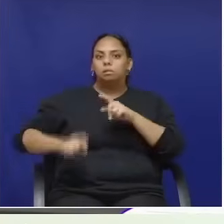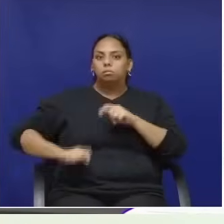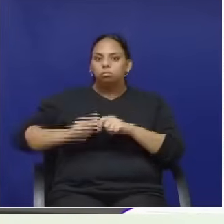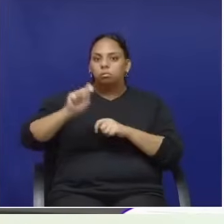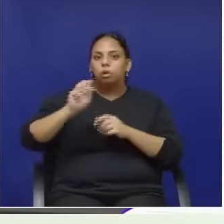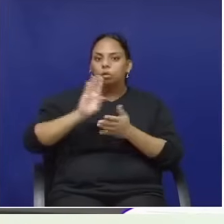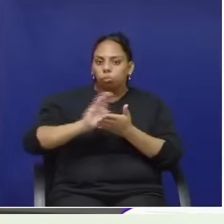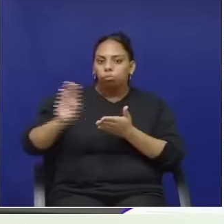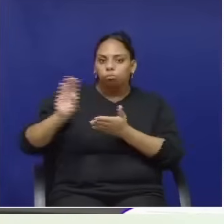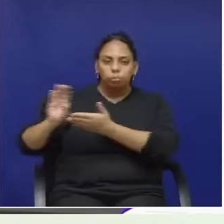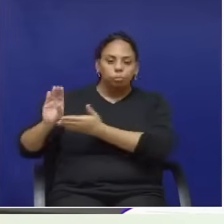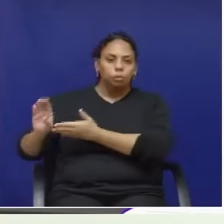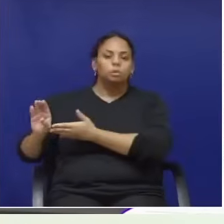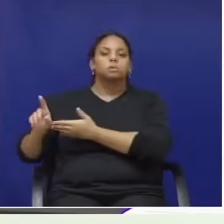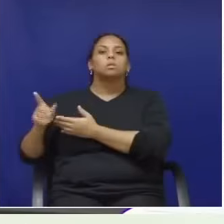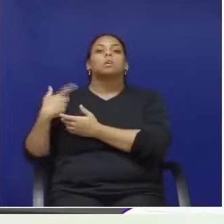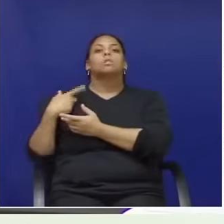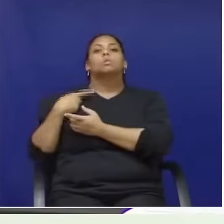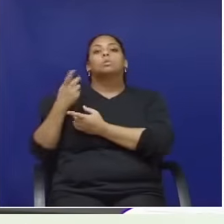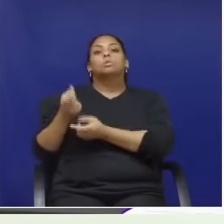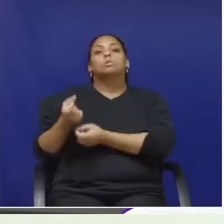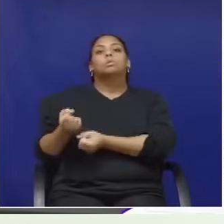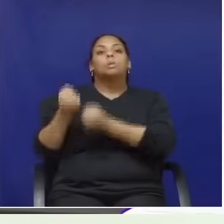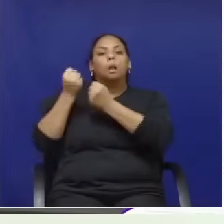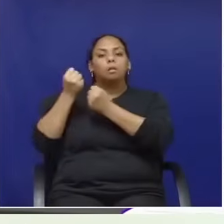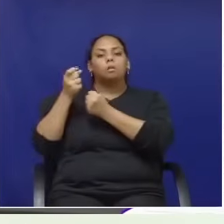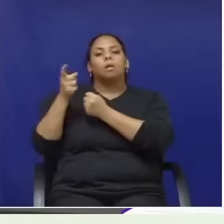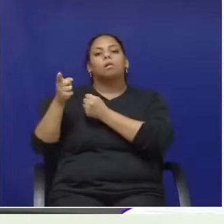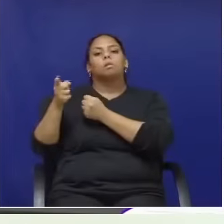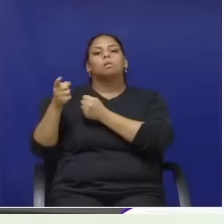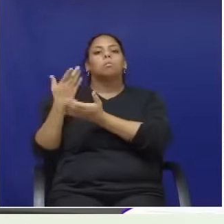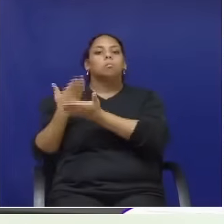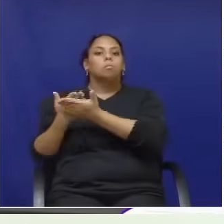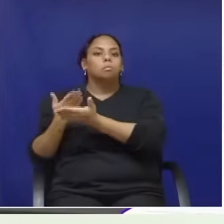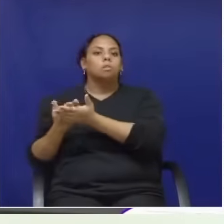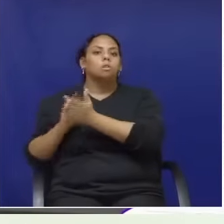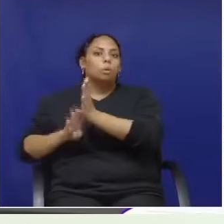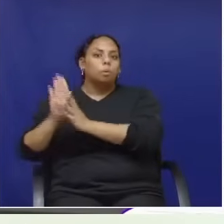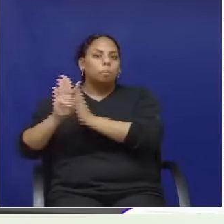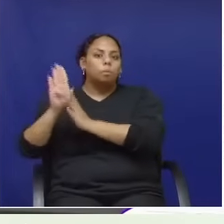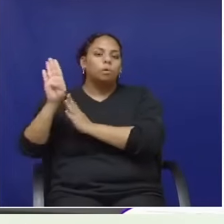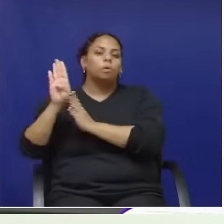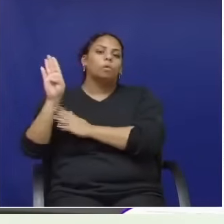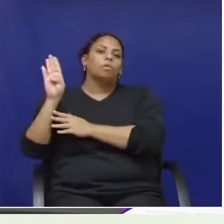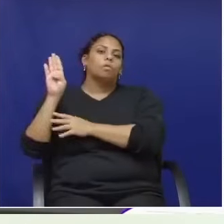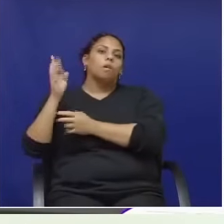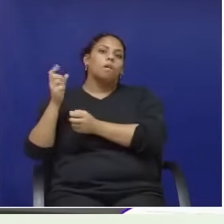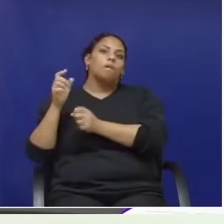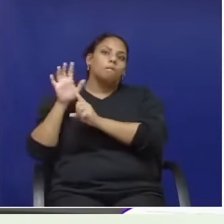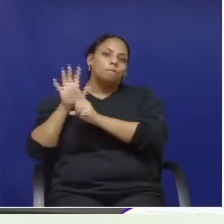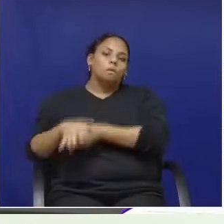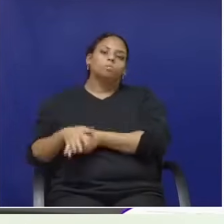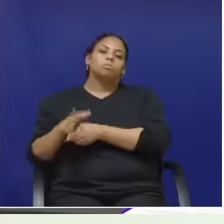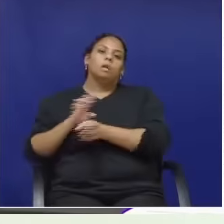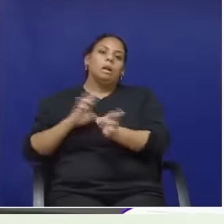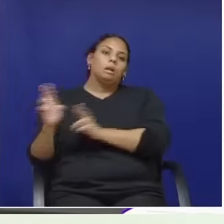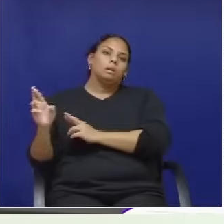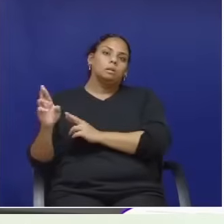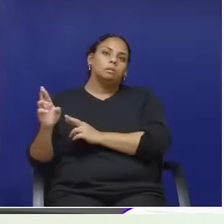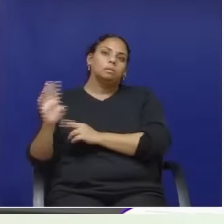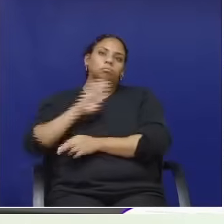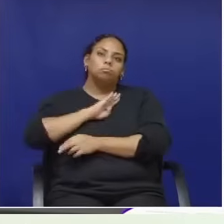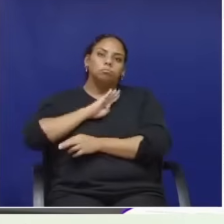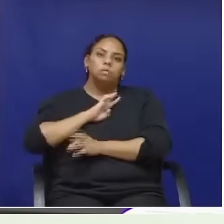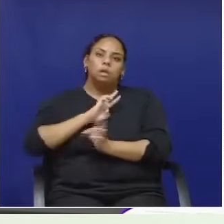to strengthen core operational capabilities and improve force readiness. The